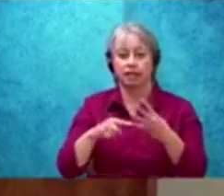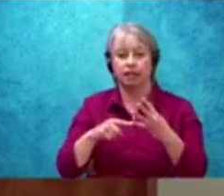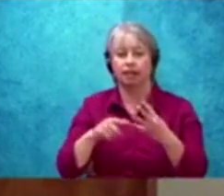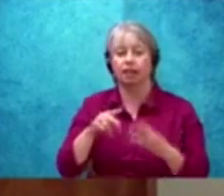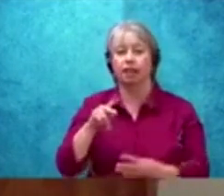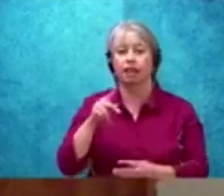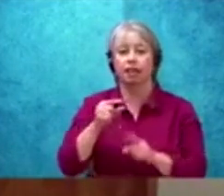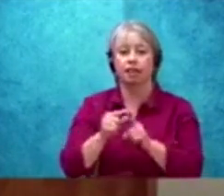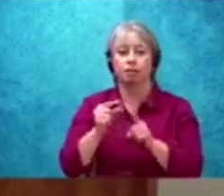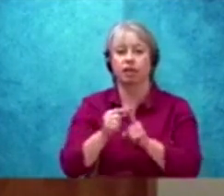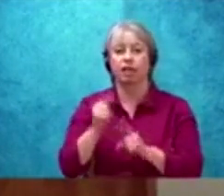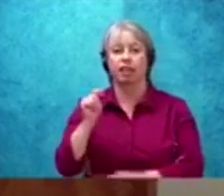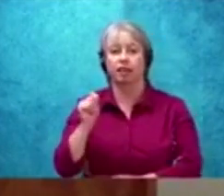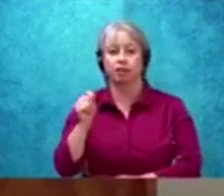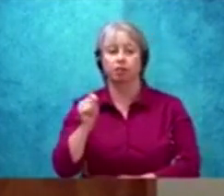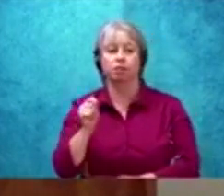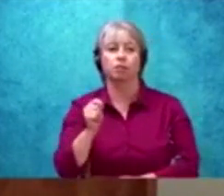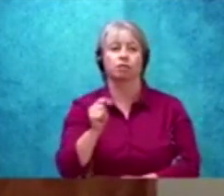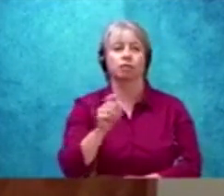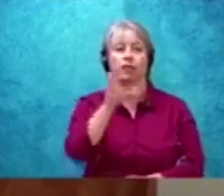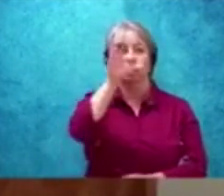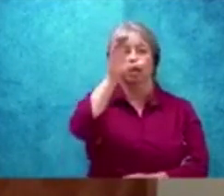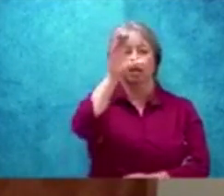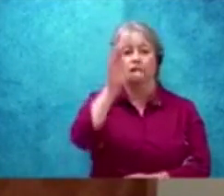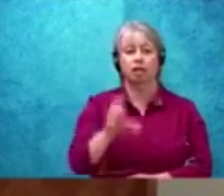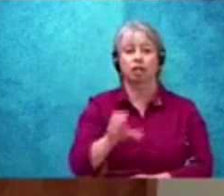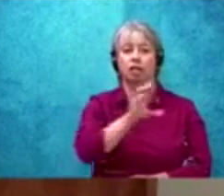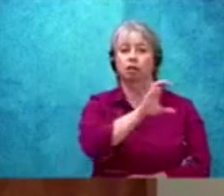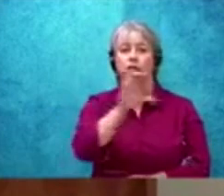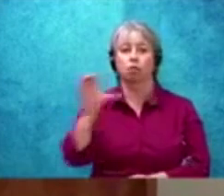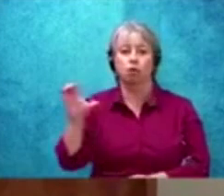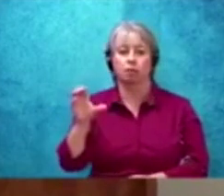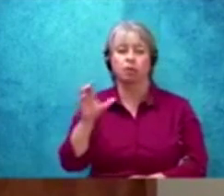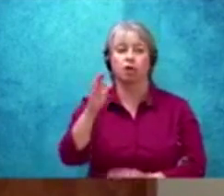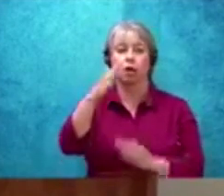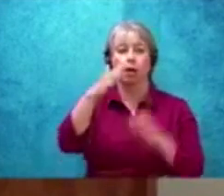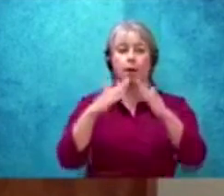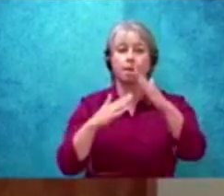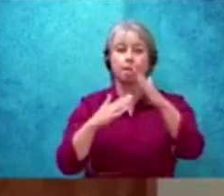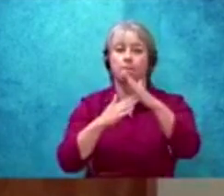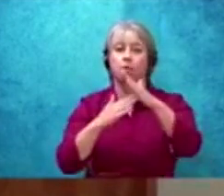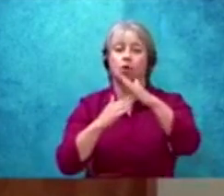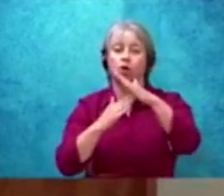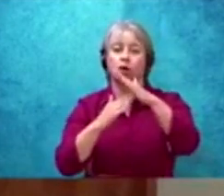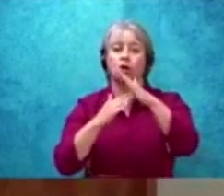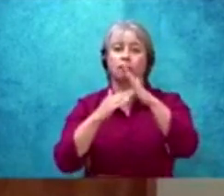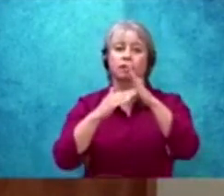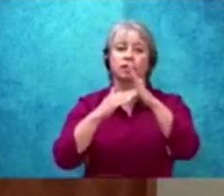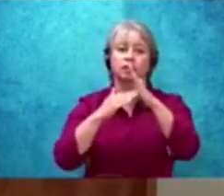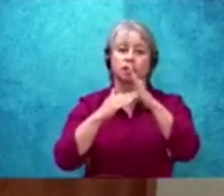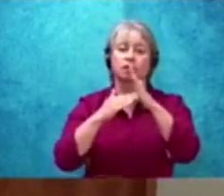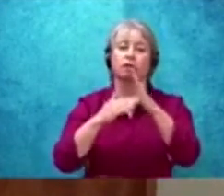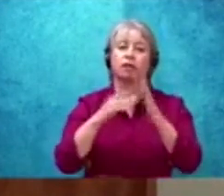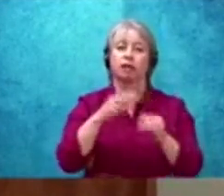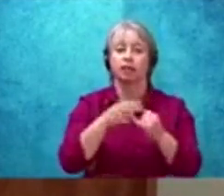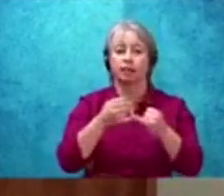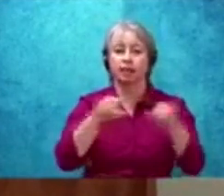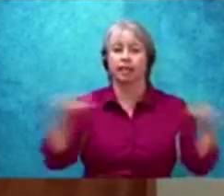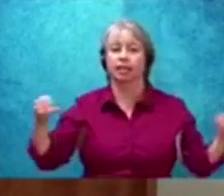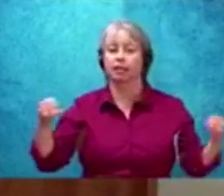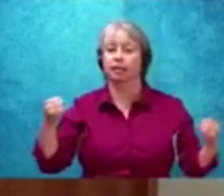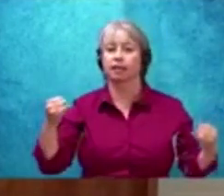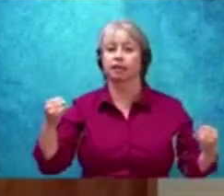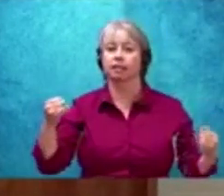The coordinate plane is a perpendicular intersection of horizontal line, which we call the